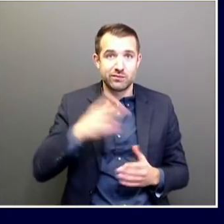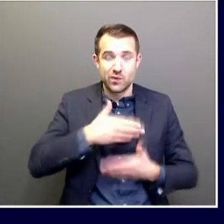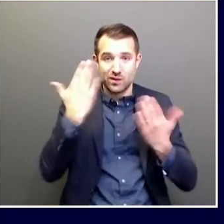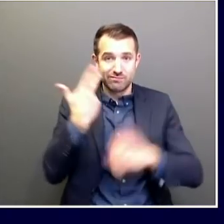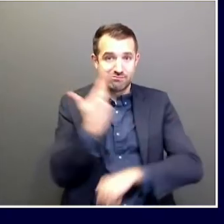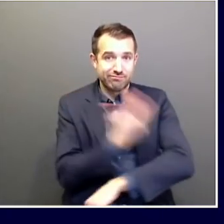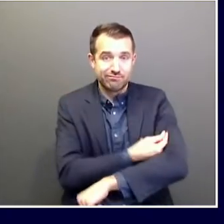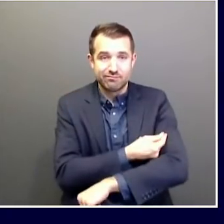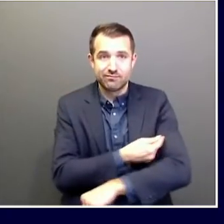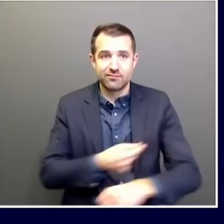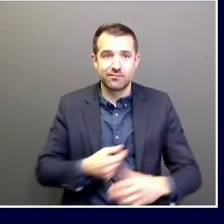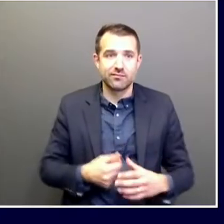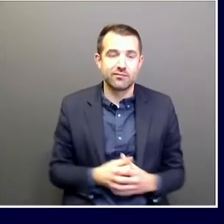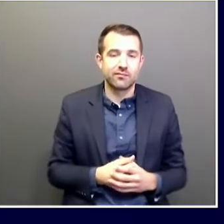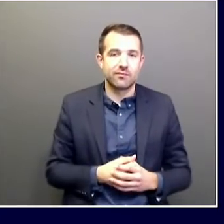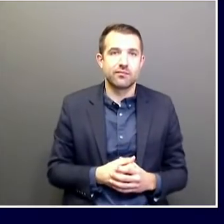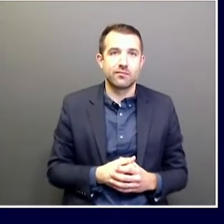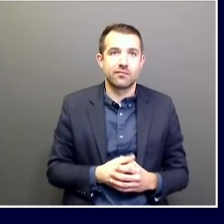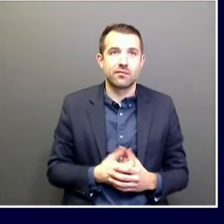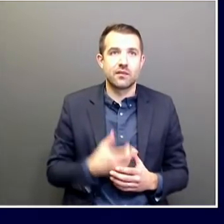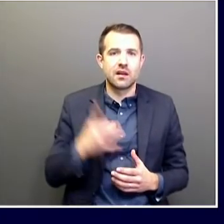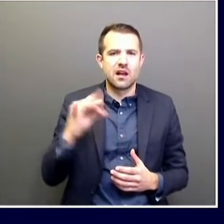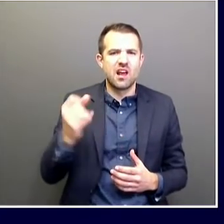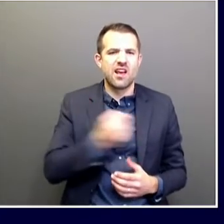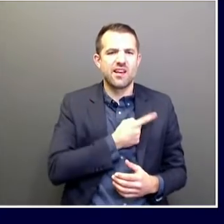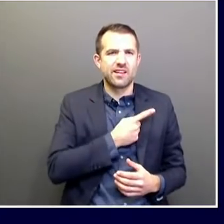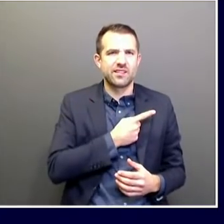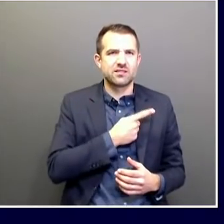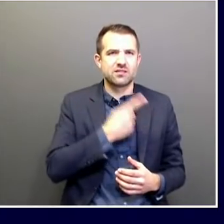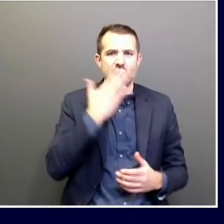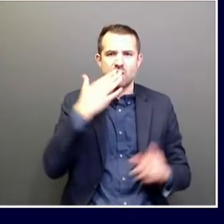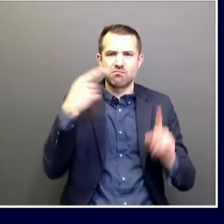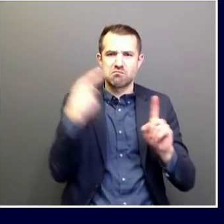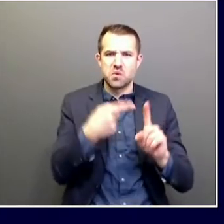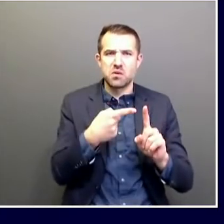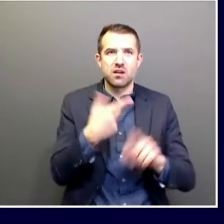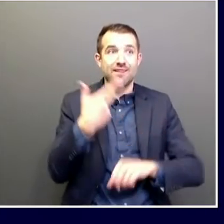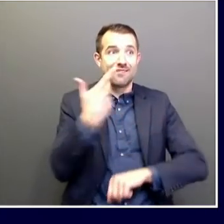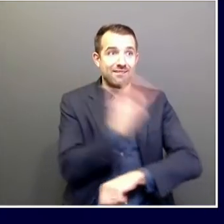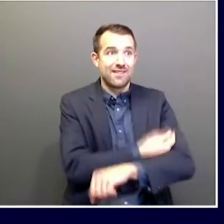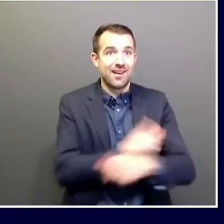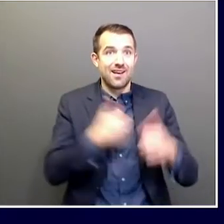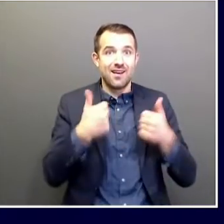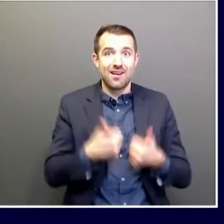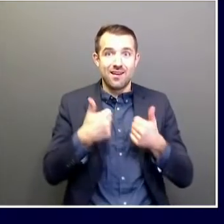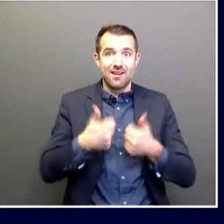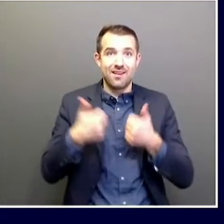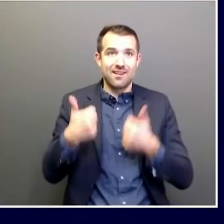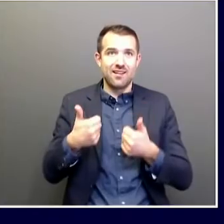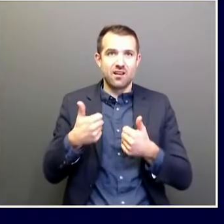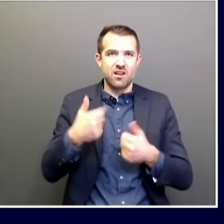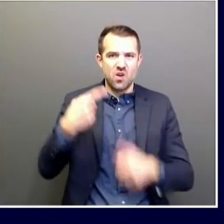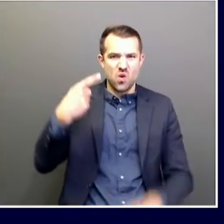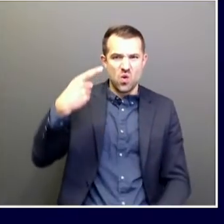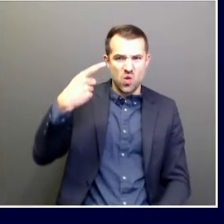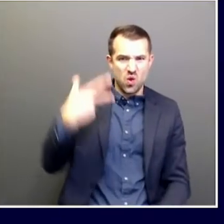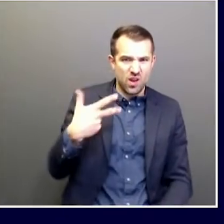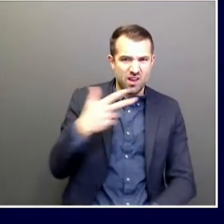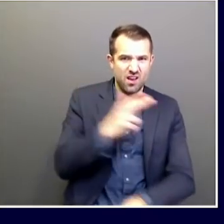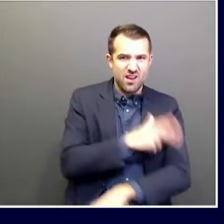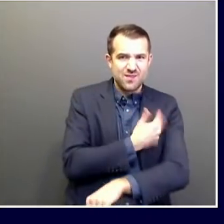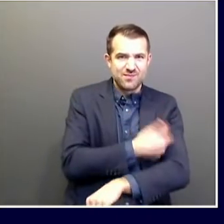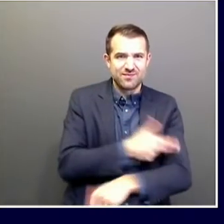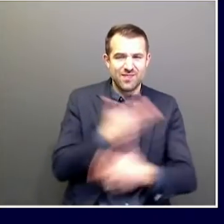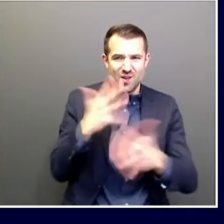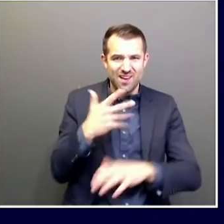Now, you raised the right question. Geez, I thought these vaccines were really great. How can it be this? It has to do with what's called the base